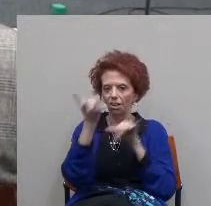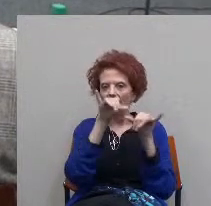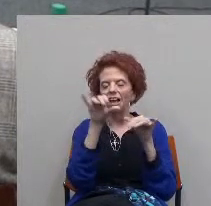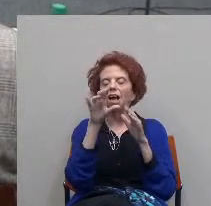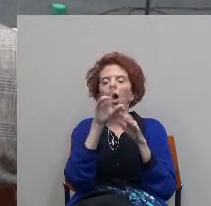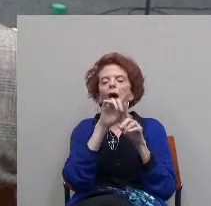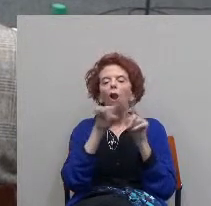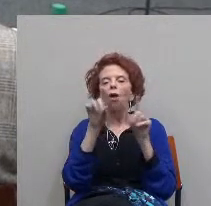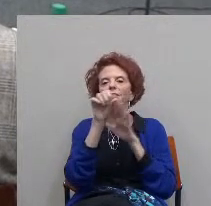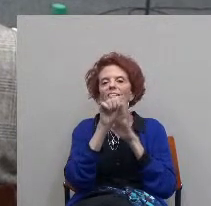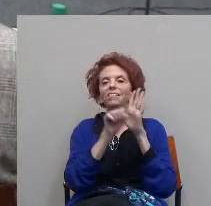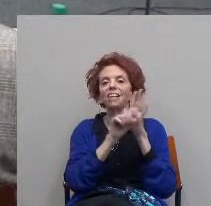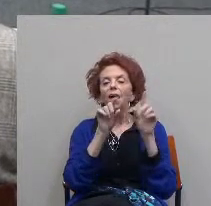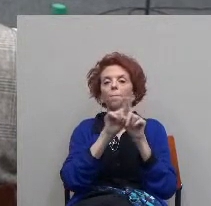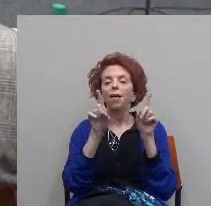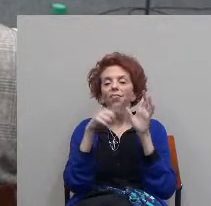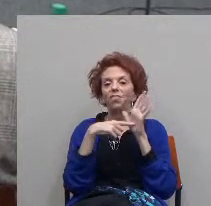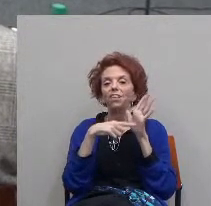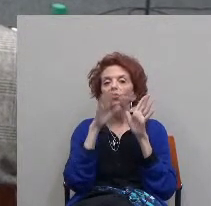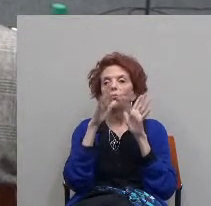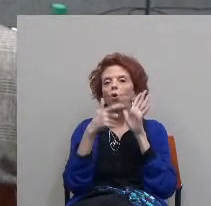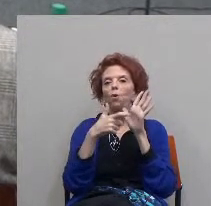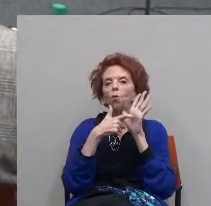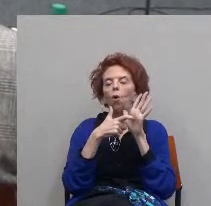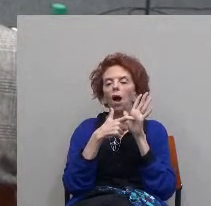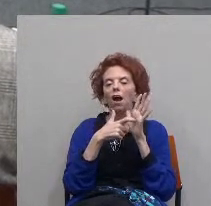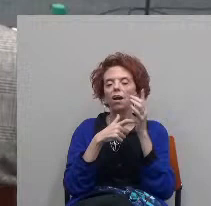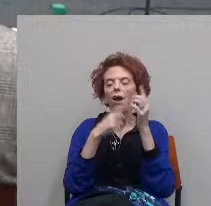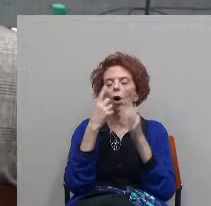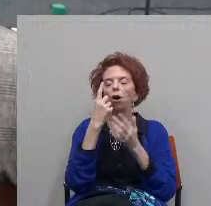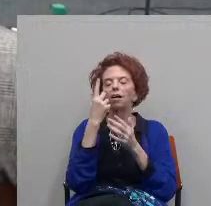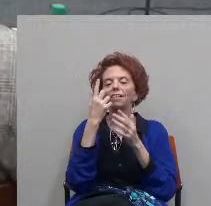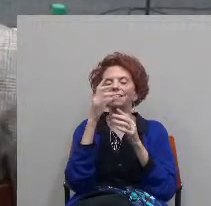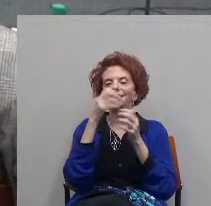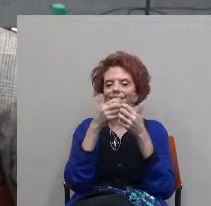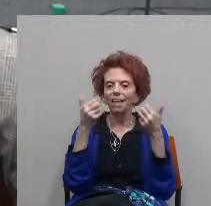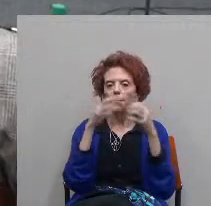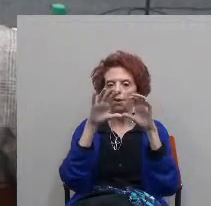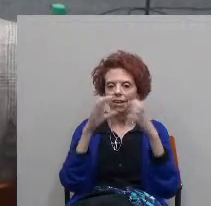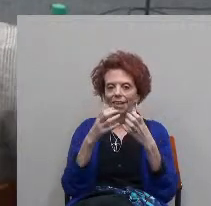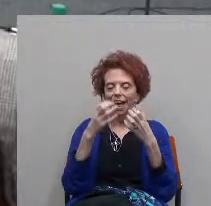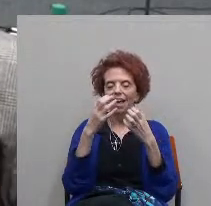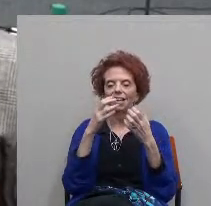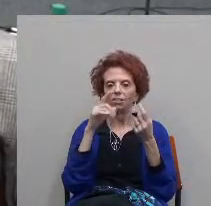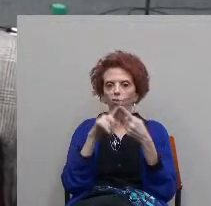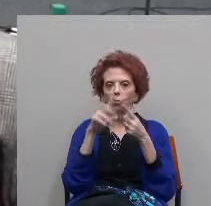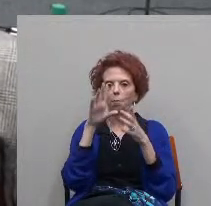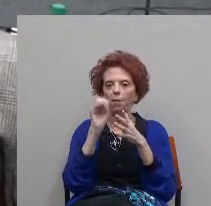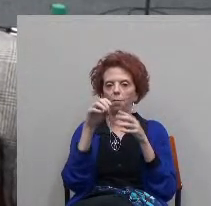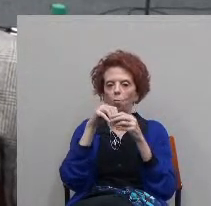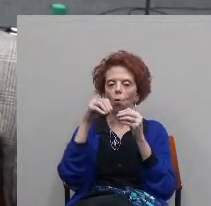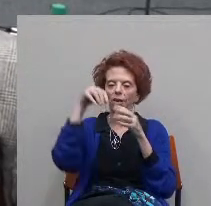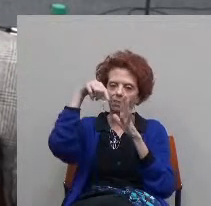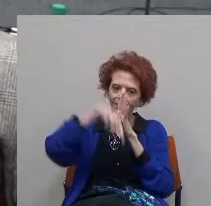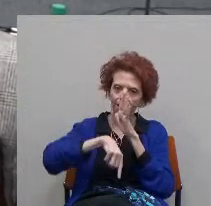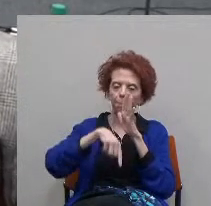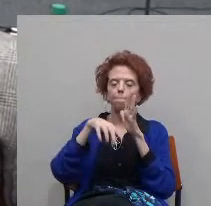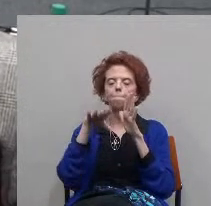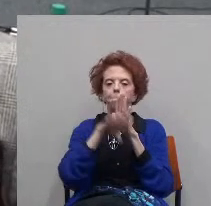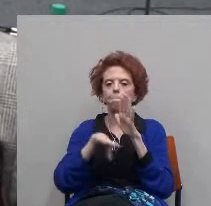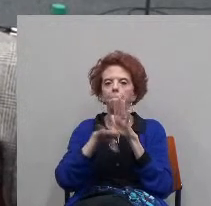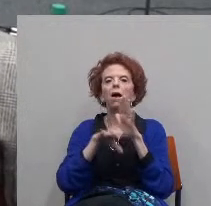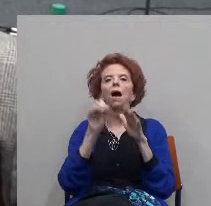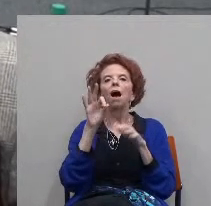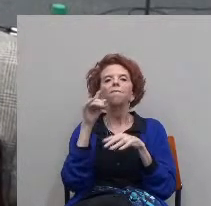would require, proposed legislation will require a standalone class that covered a very deeper content area